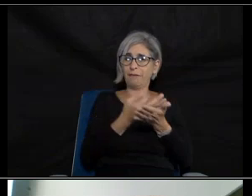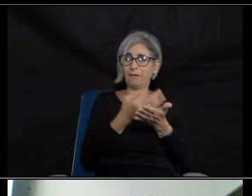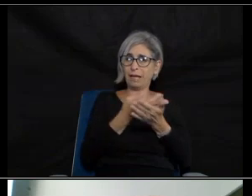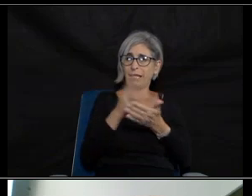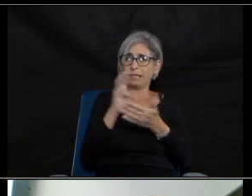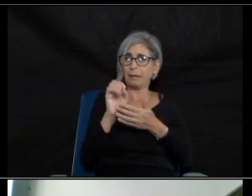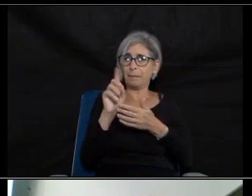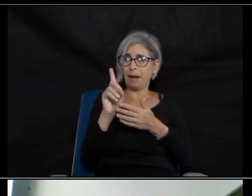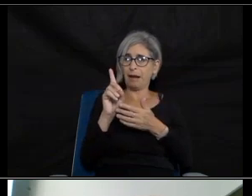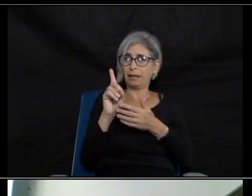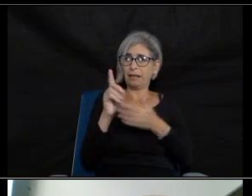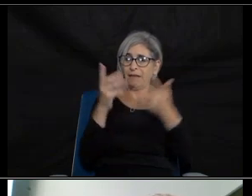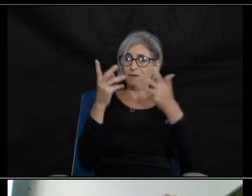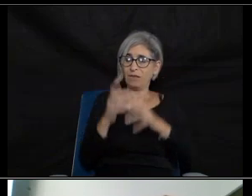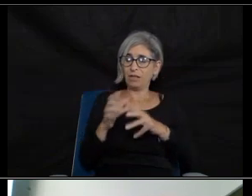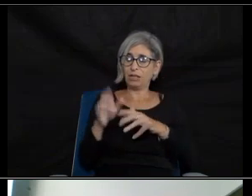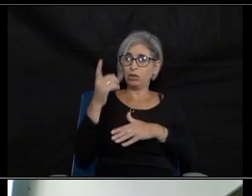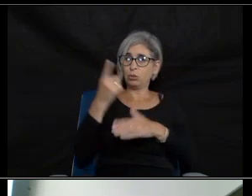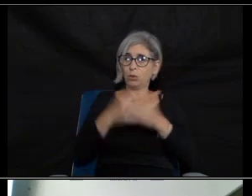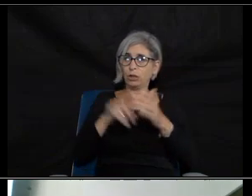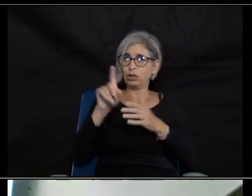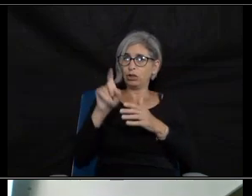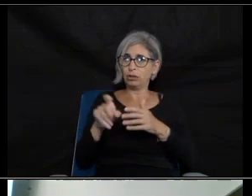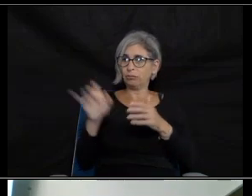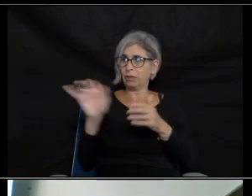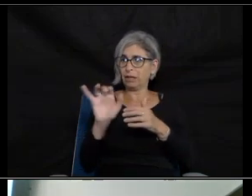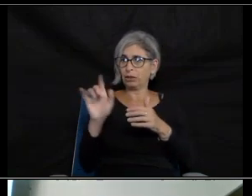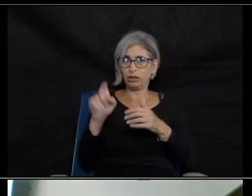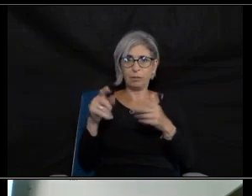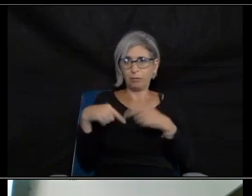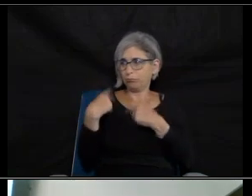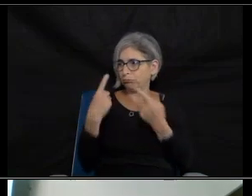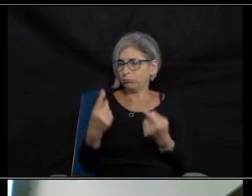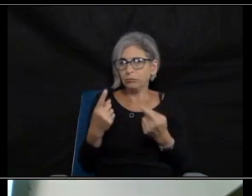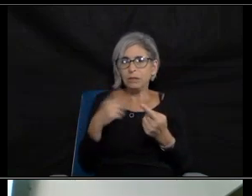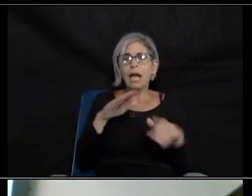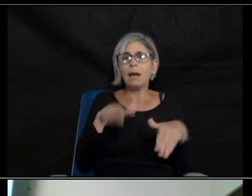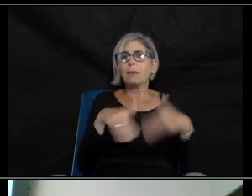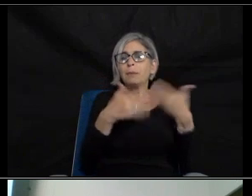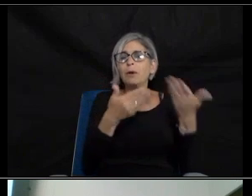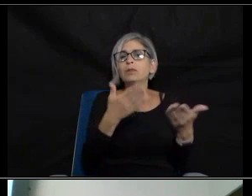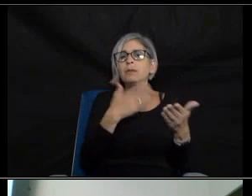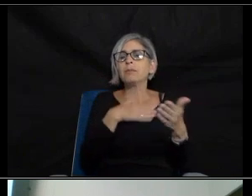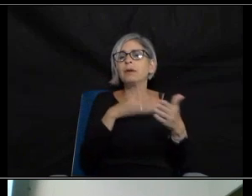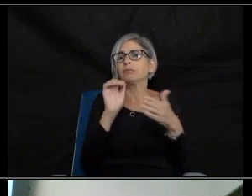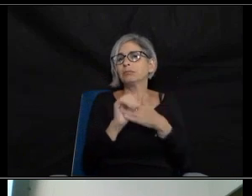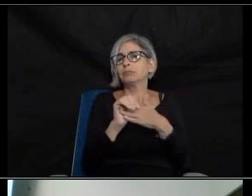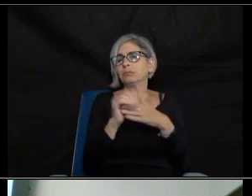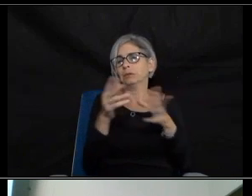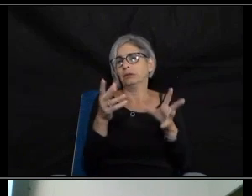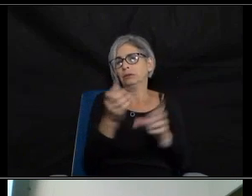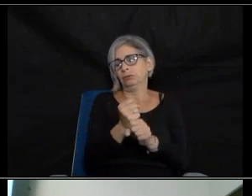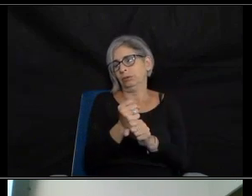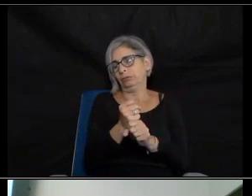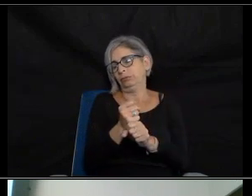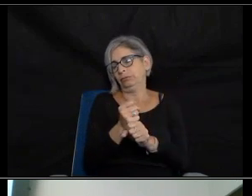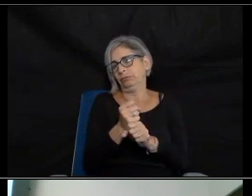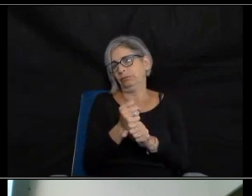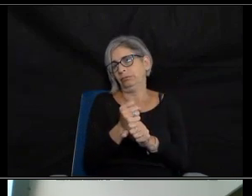bonds to get this done the way it always should have been. And that's what I proposed in my memorandum, in short.